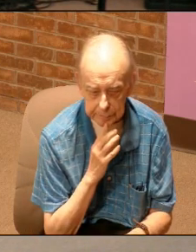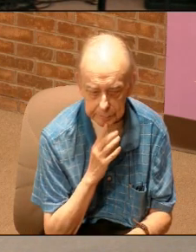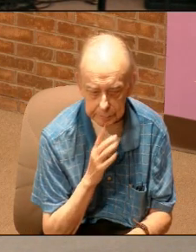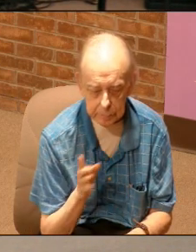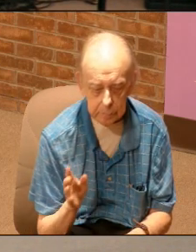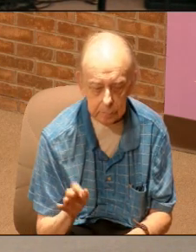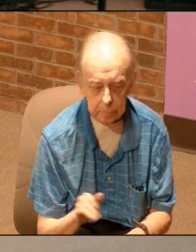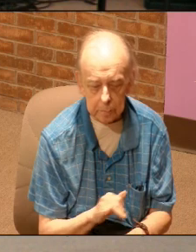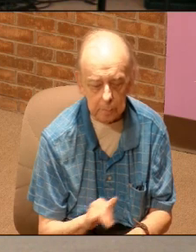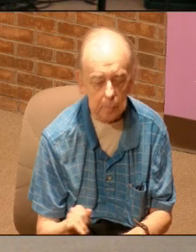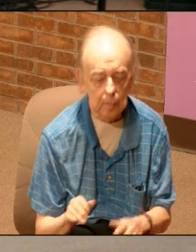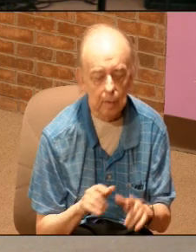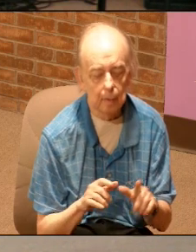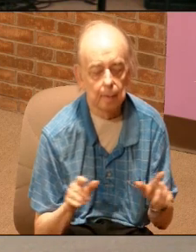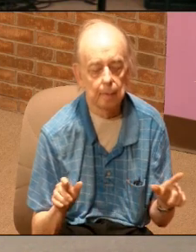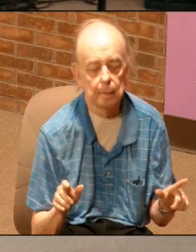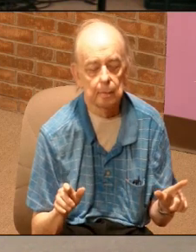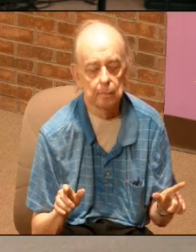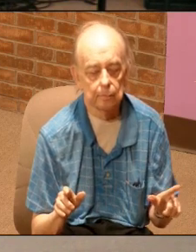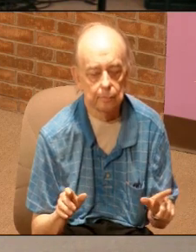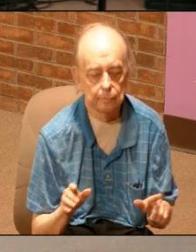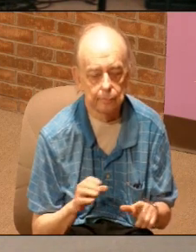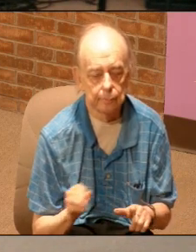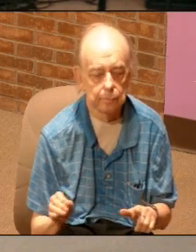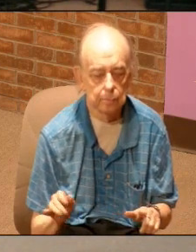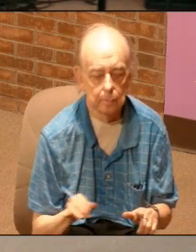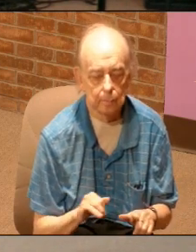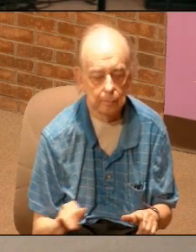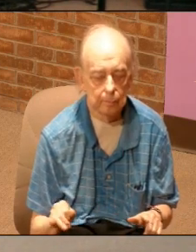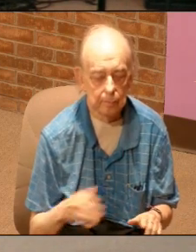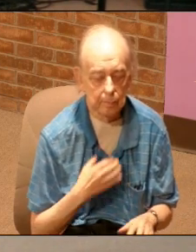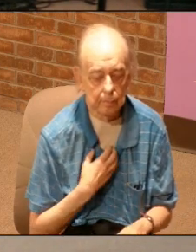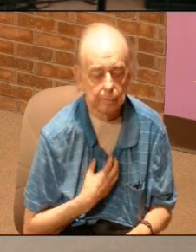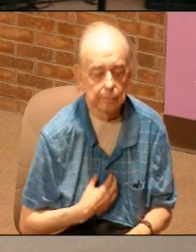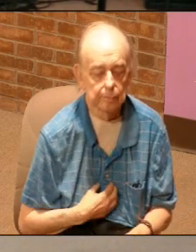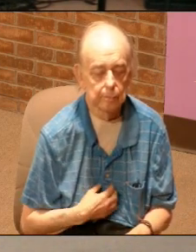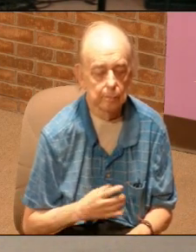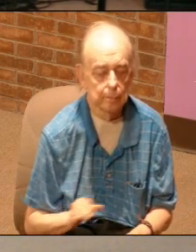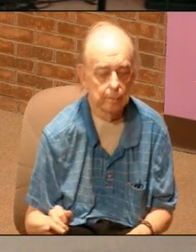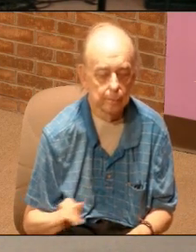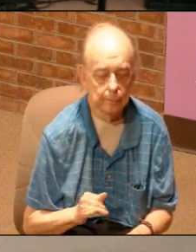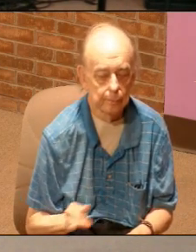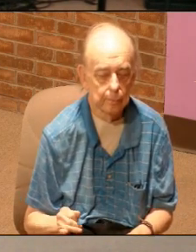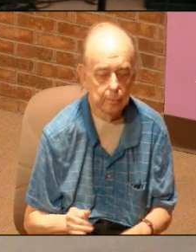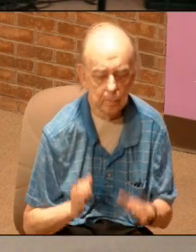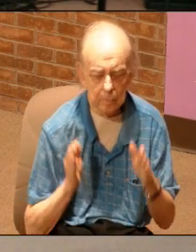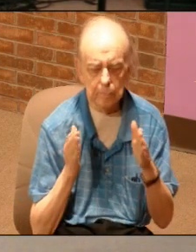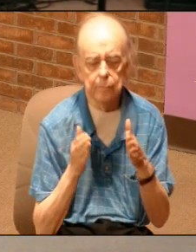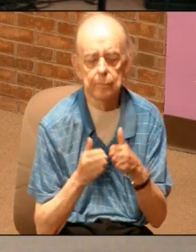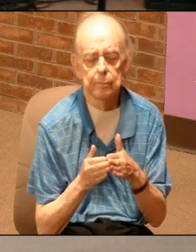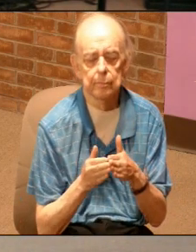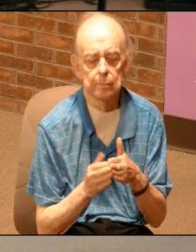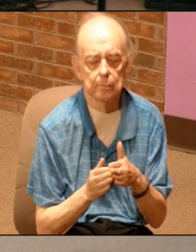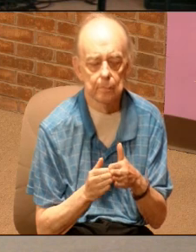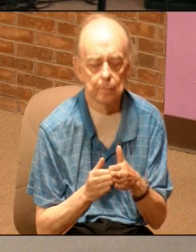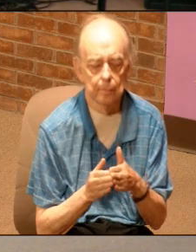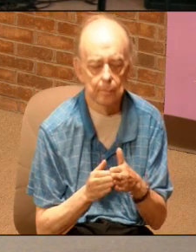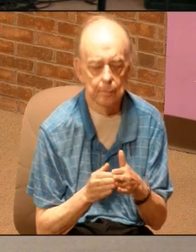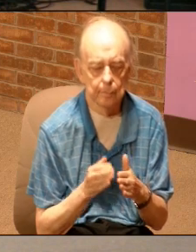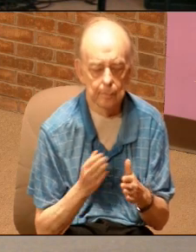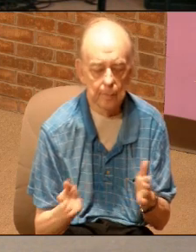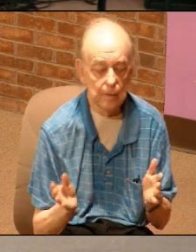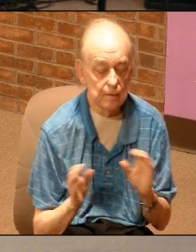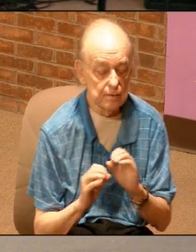with the same language and the same desire and the same focus, there